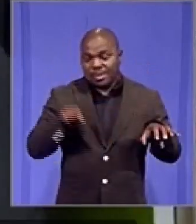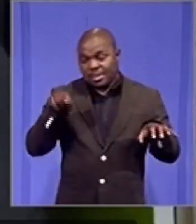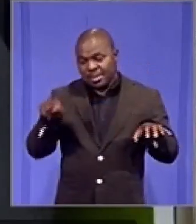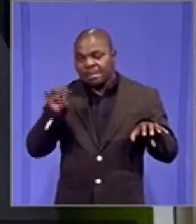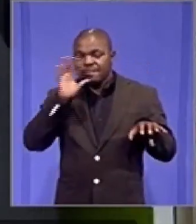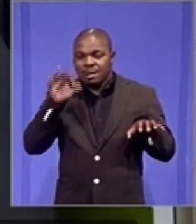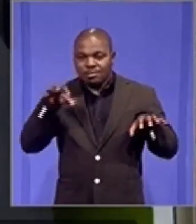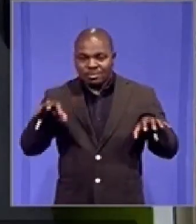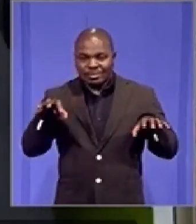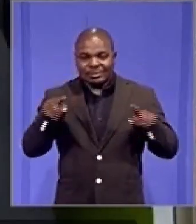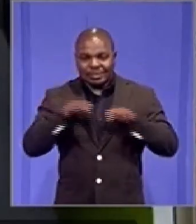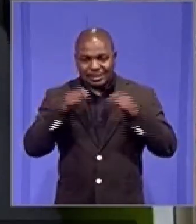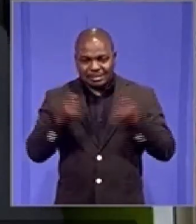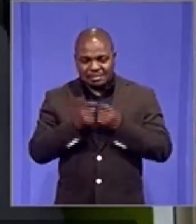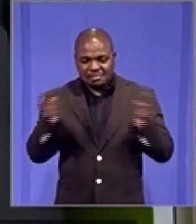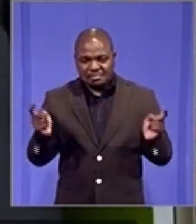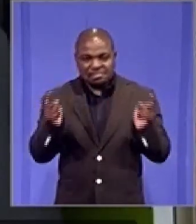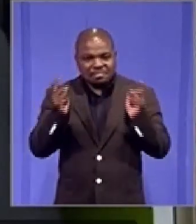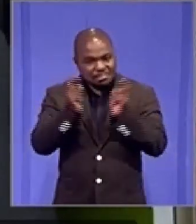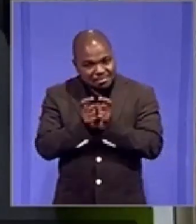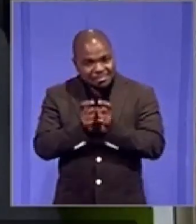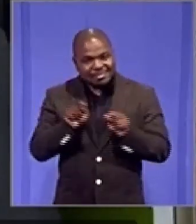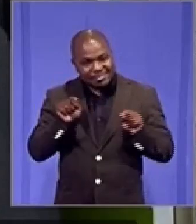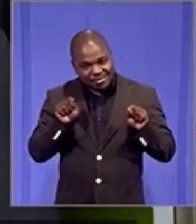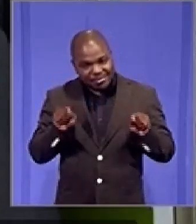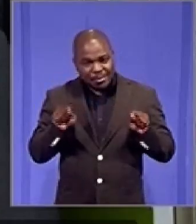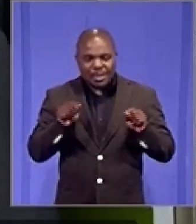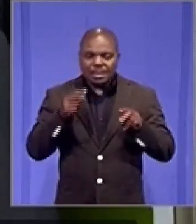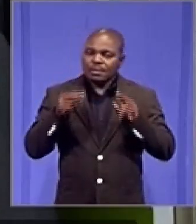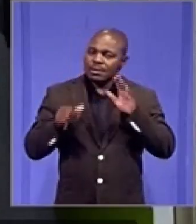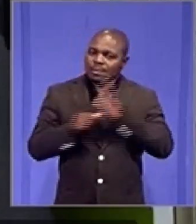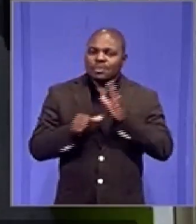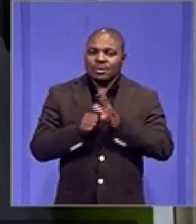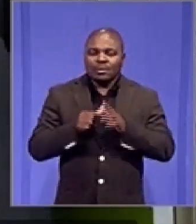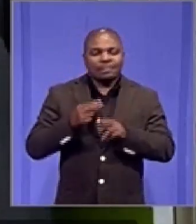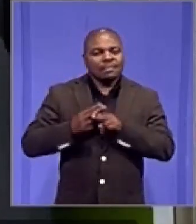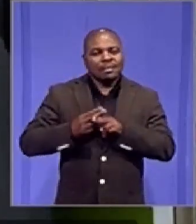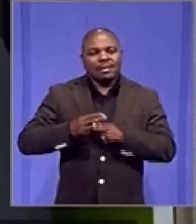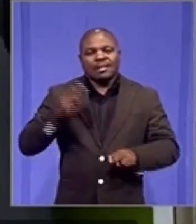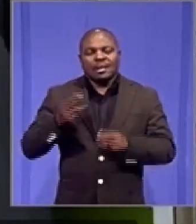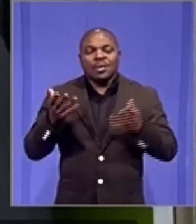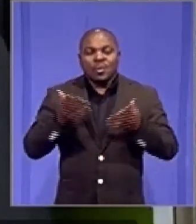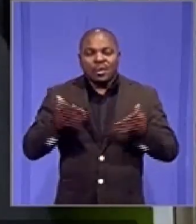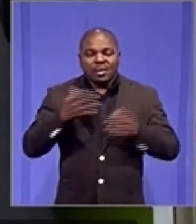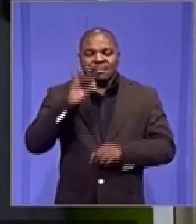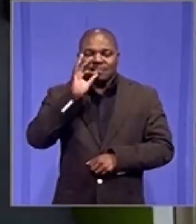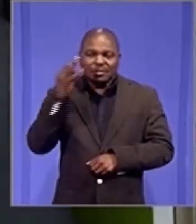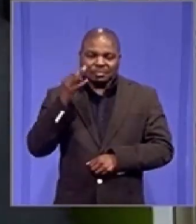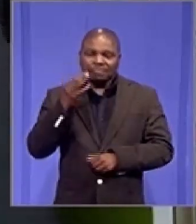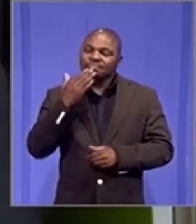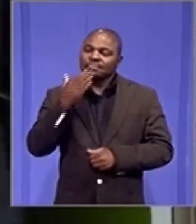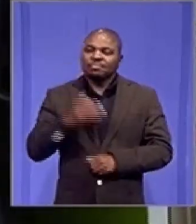ya France di tlile go tshameka mo motshamekong ono o botlhokwa wa makgaolakgang kwa nageng ya France. Ke a